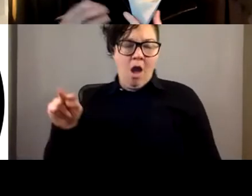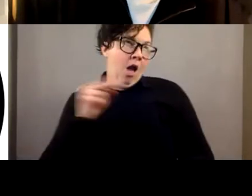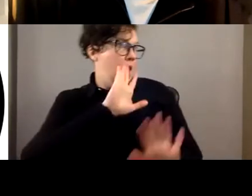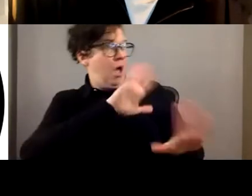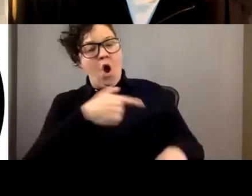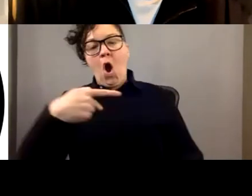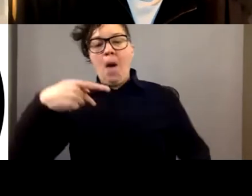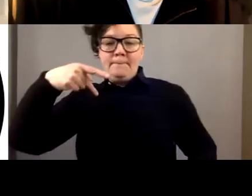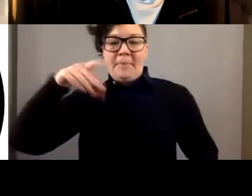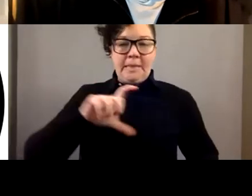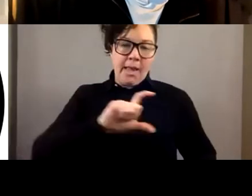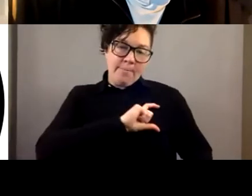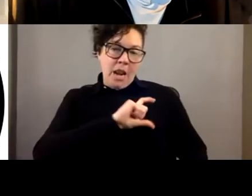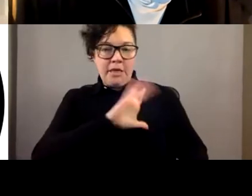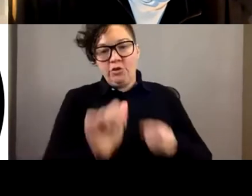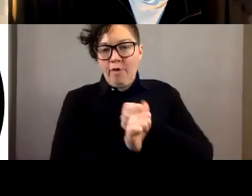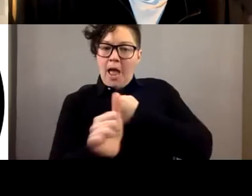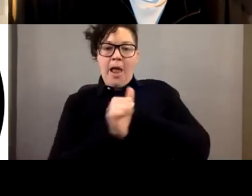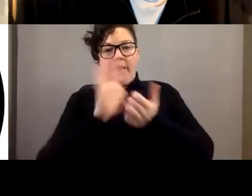and threatening and hostile even.